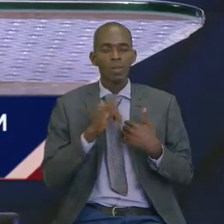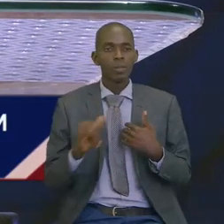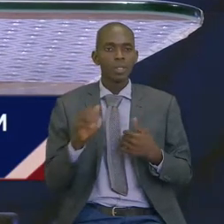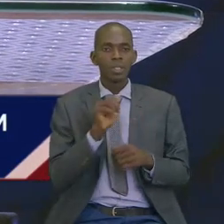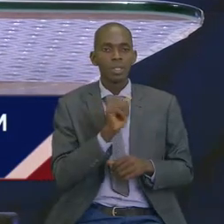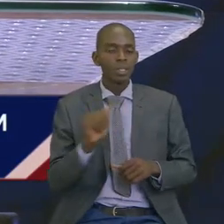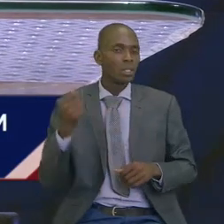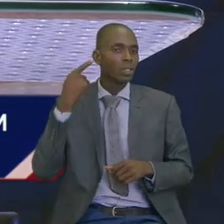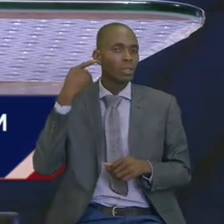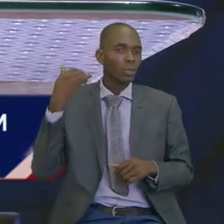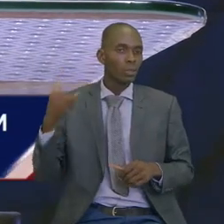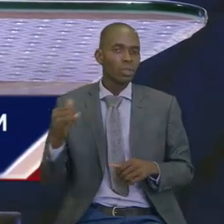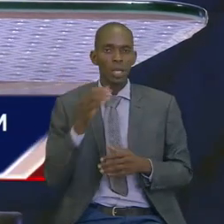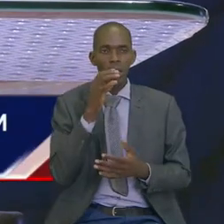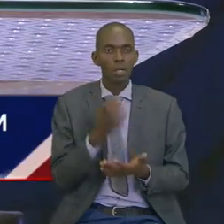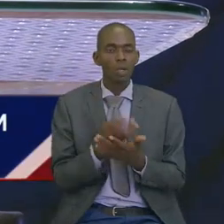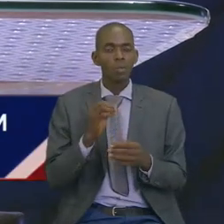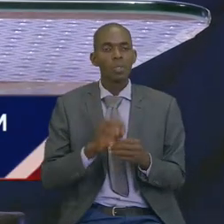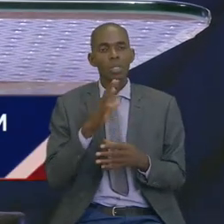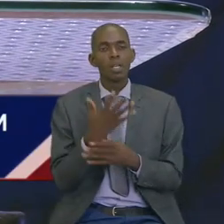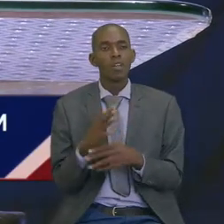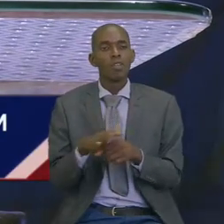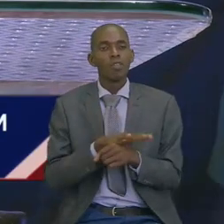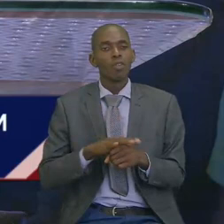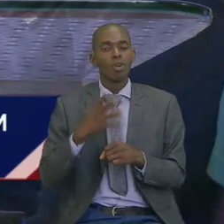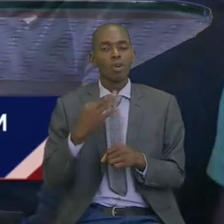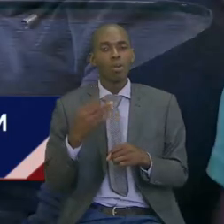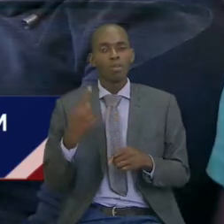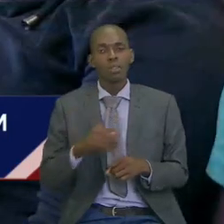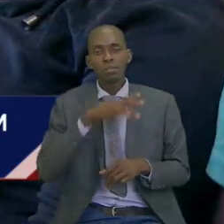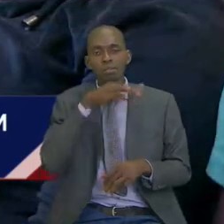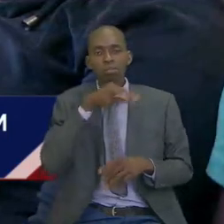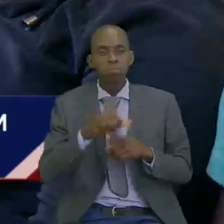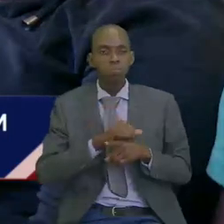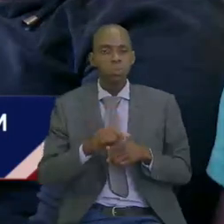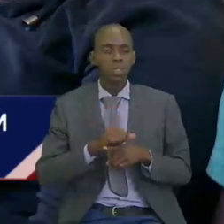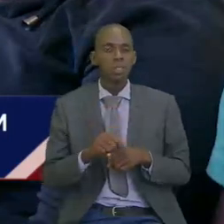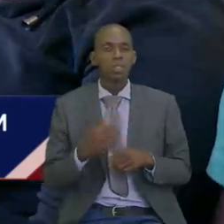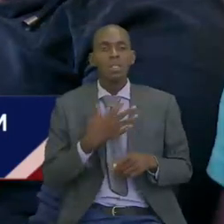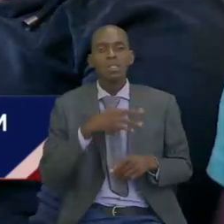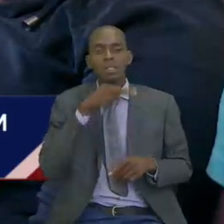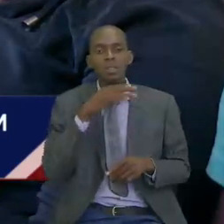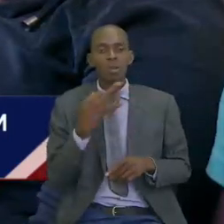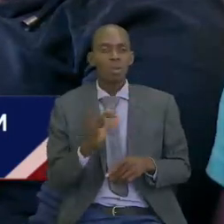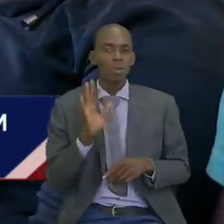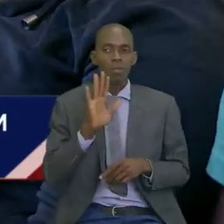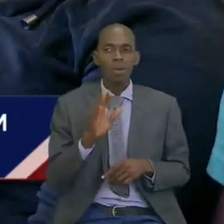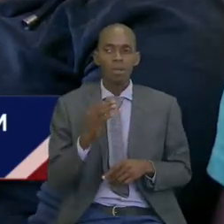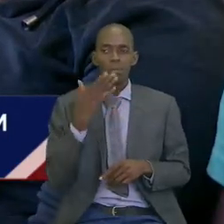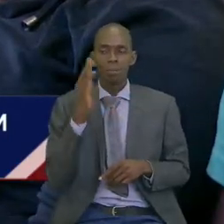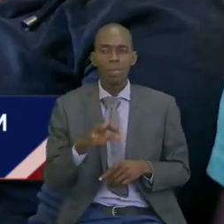a golden cup in her hand, full of the abominations and filthiness of her